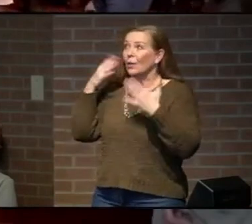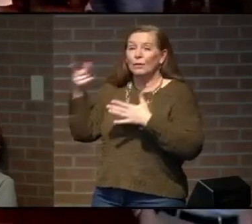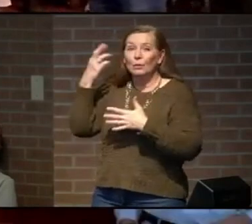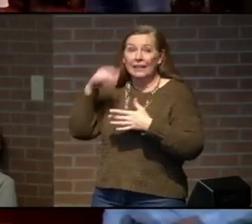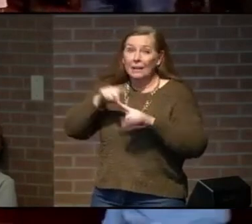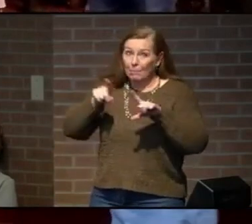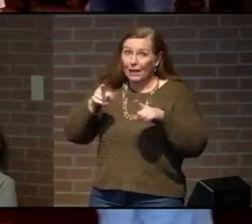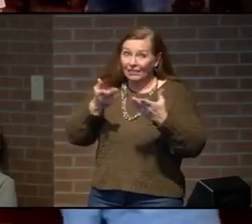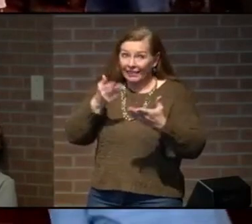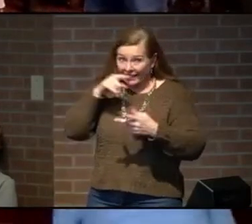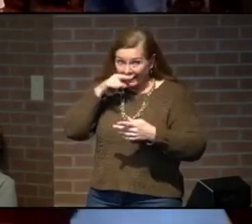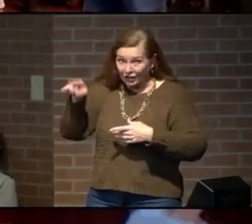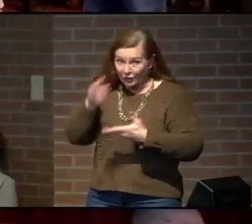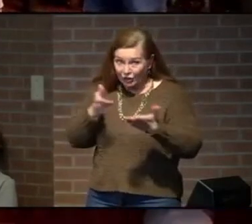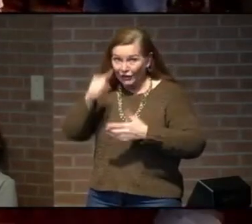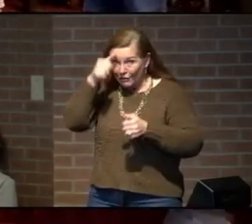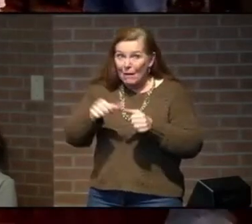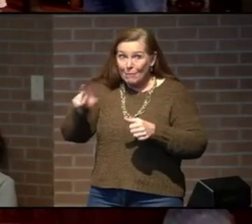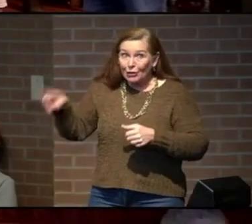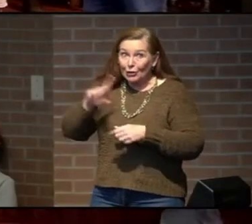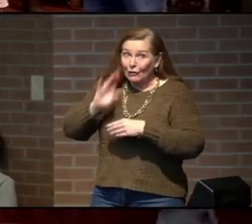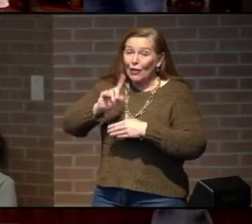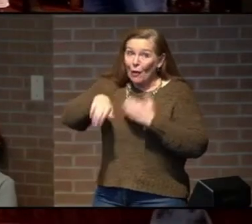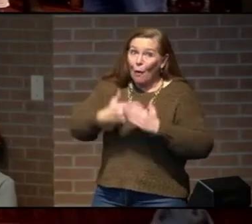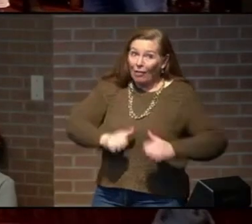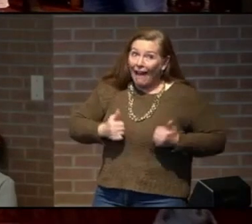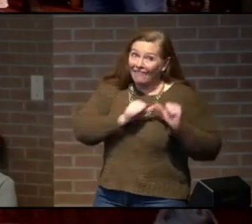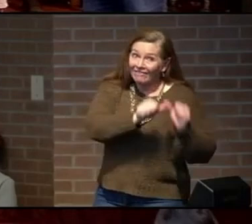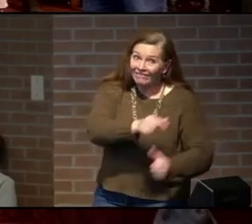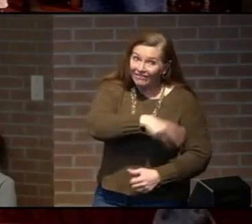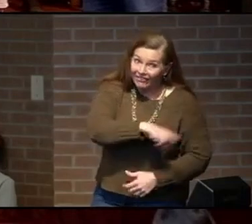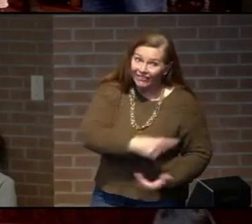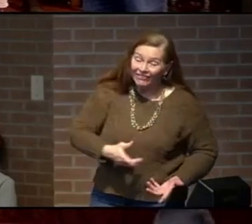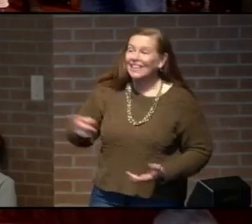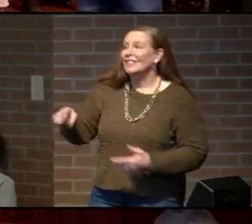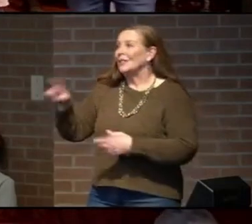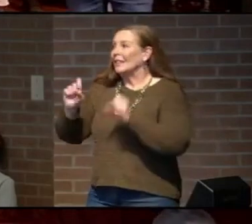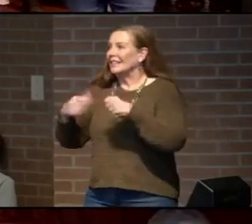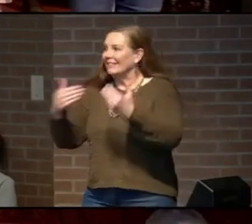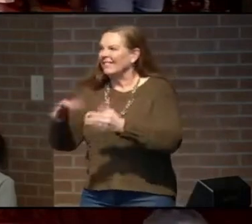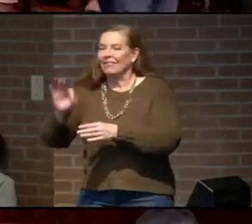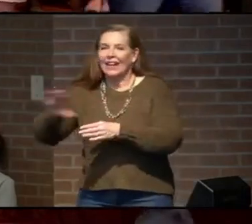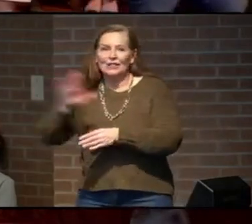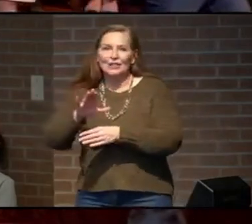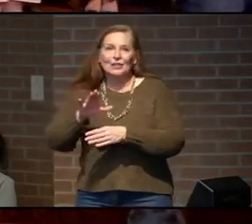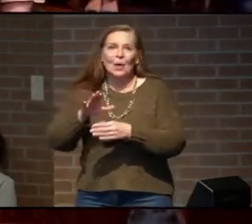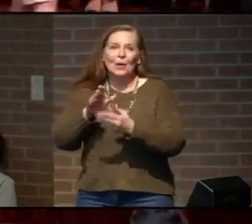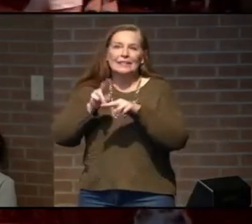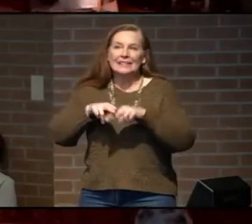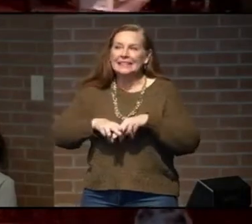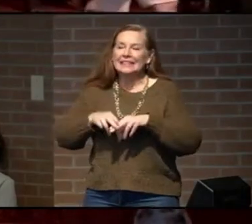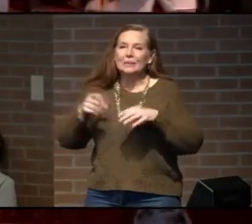lives. So thank you for your service and for the things you do. And you guys can find your seats as we come to this